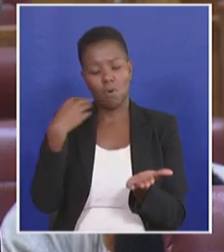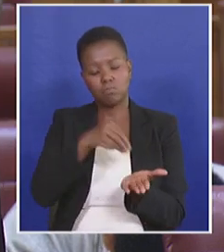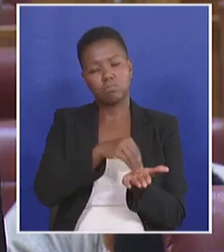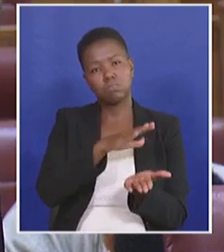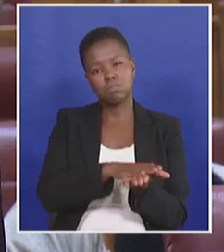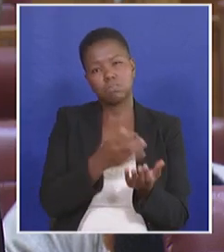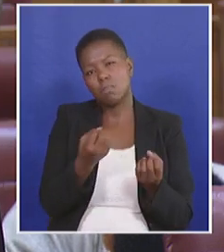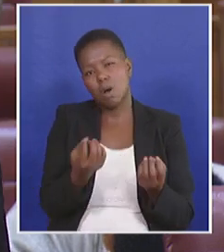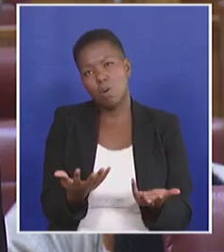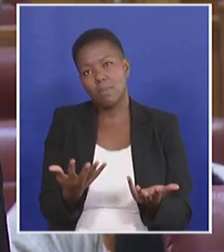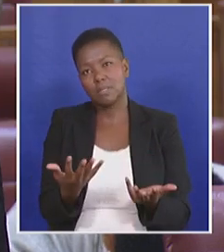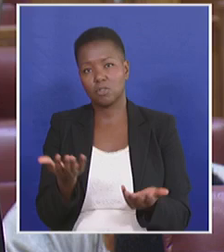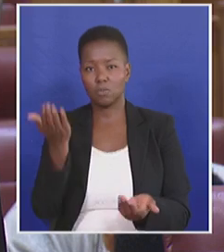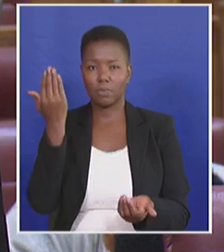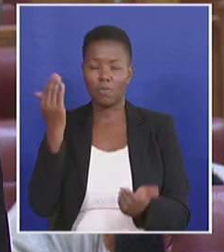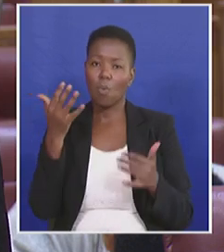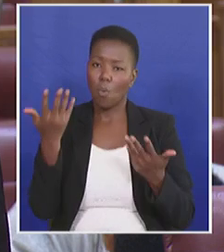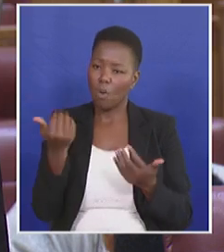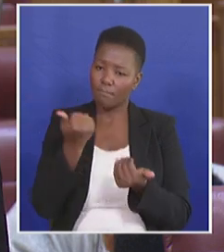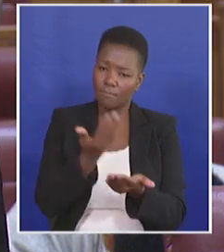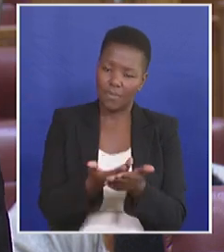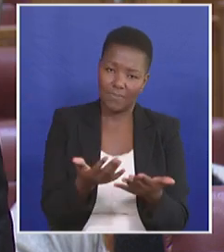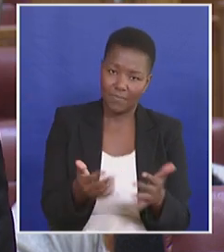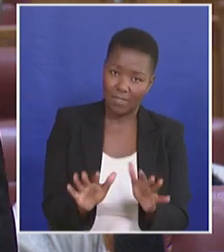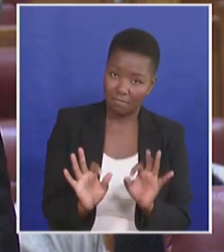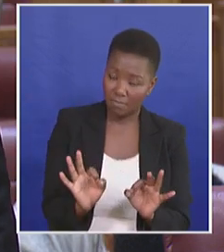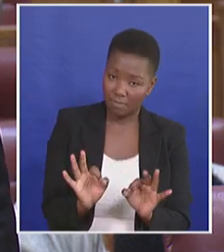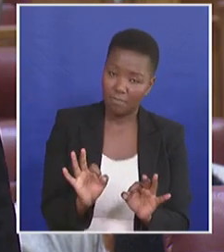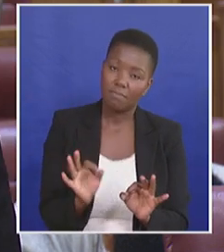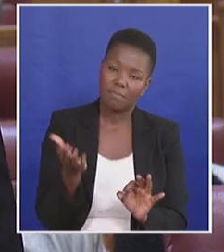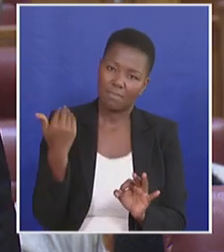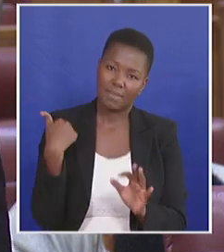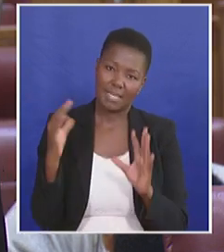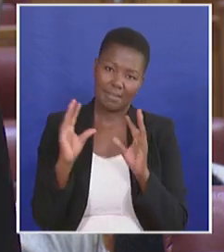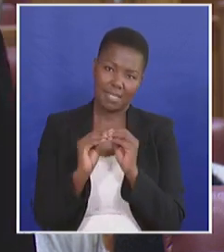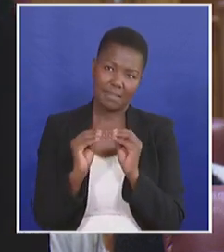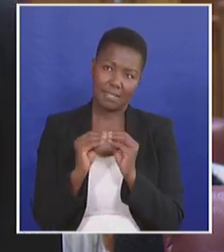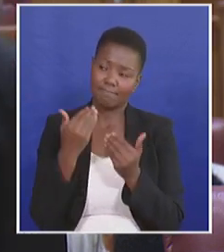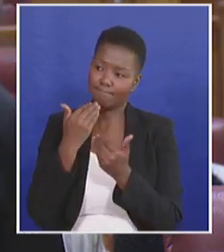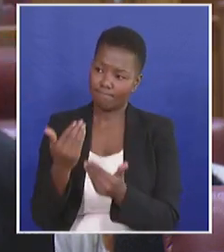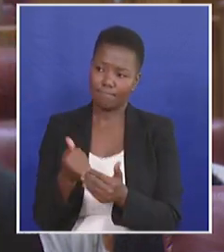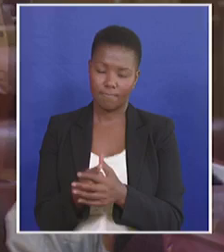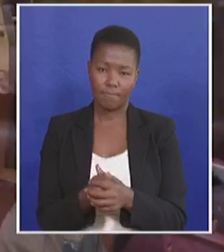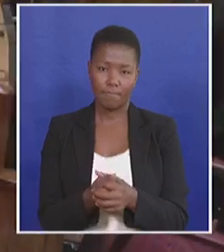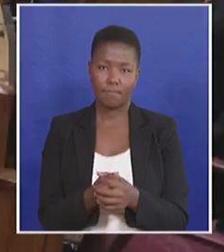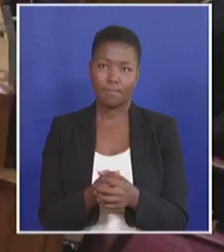is purported to have been said or submitted at the summit, as you referred to. Thank you very much.